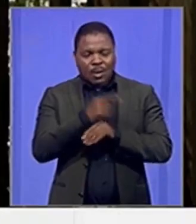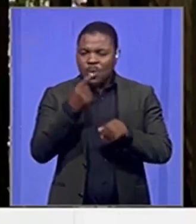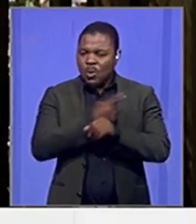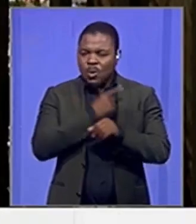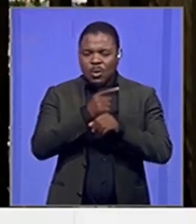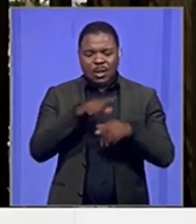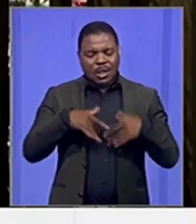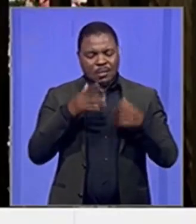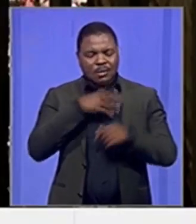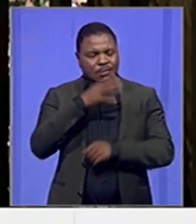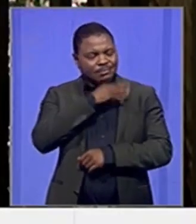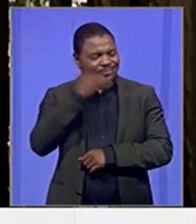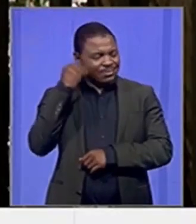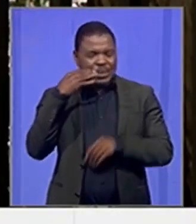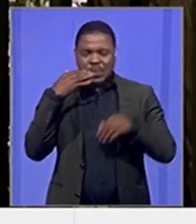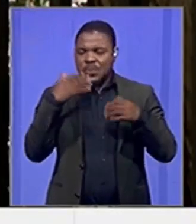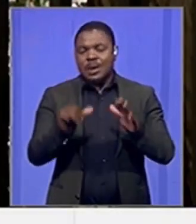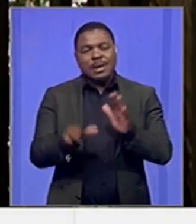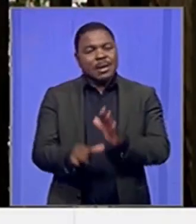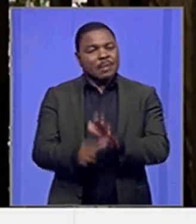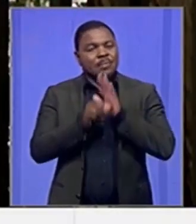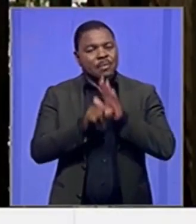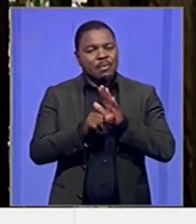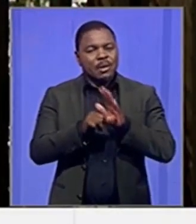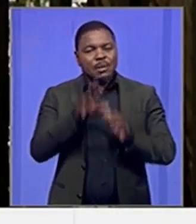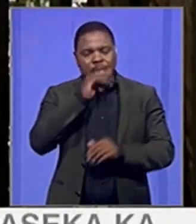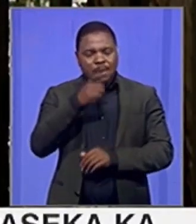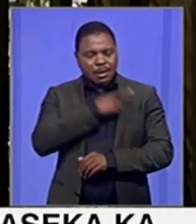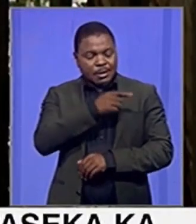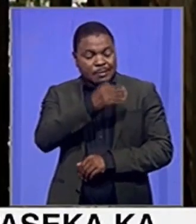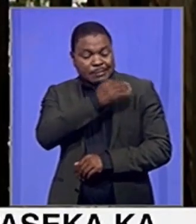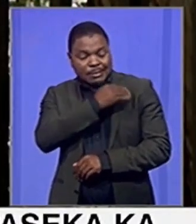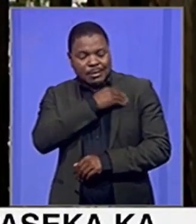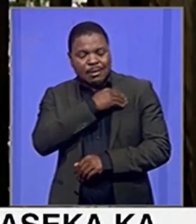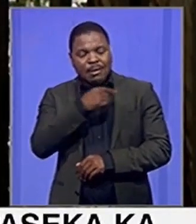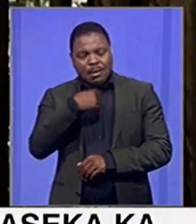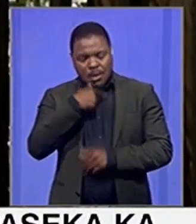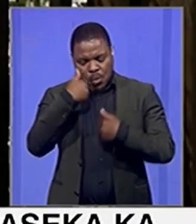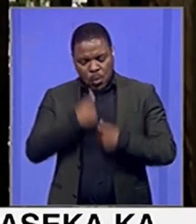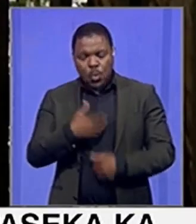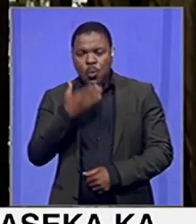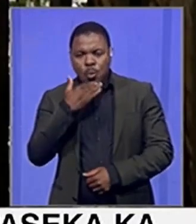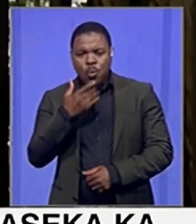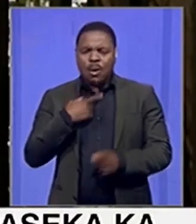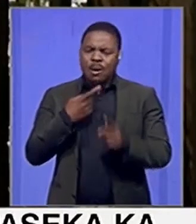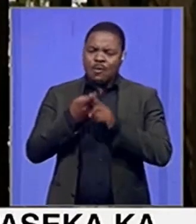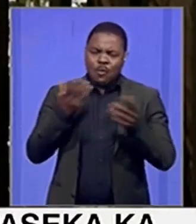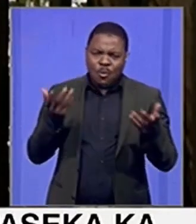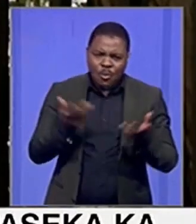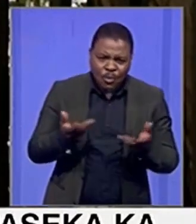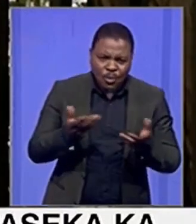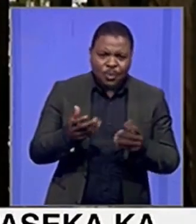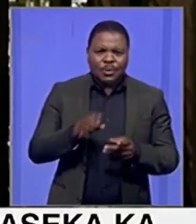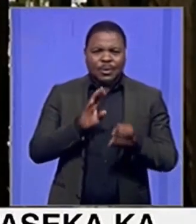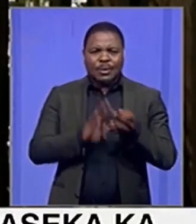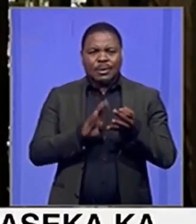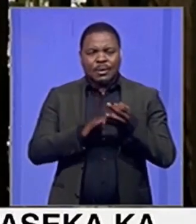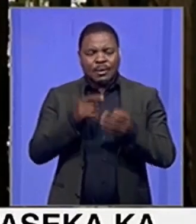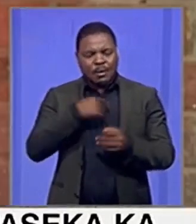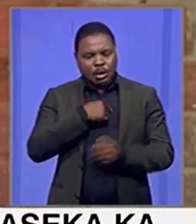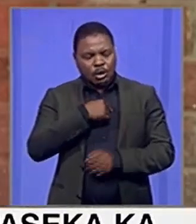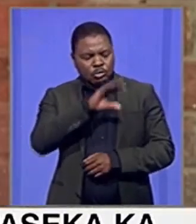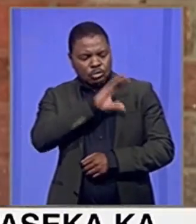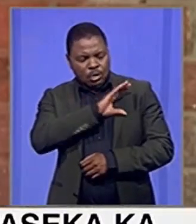a tremendous anchor to remind one who you are, where you come from, and remind you of your faith in